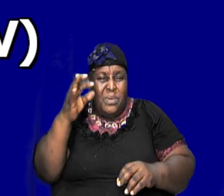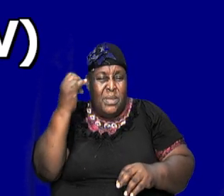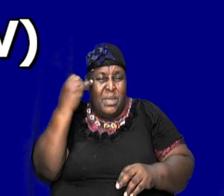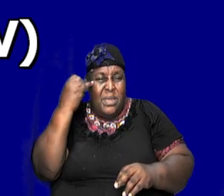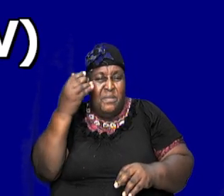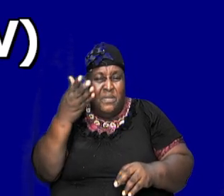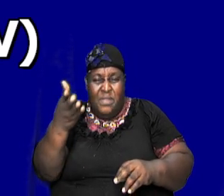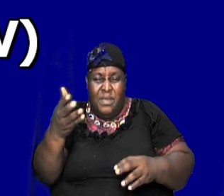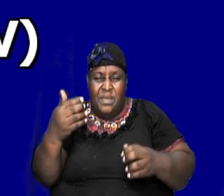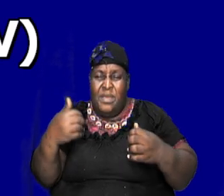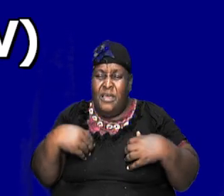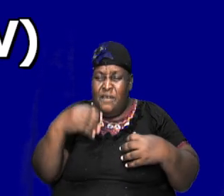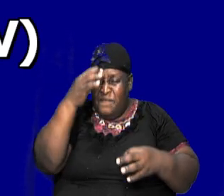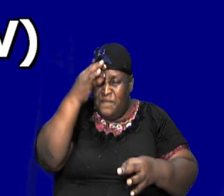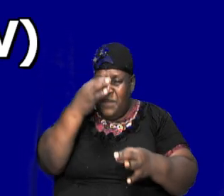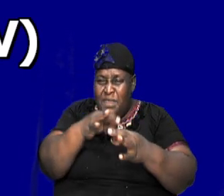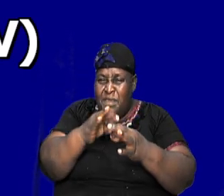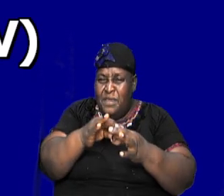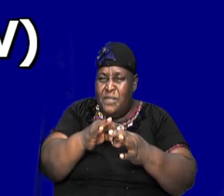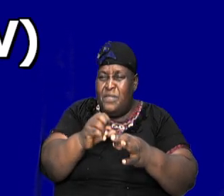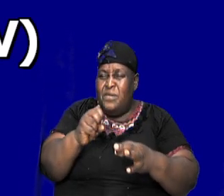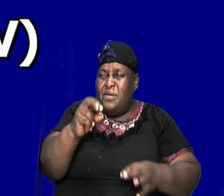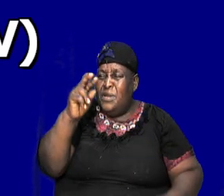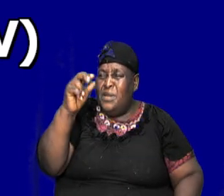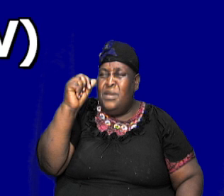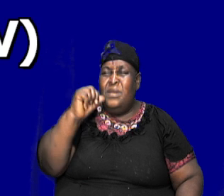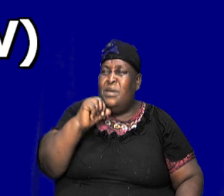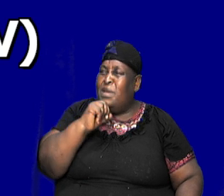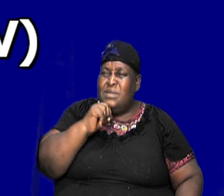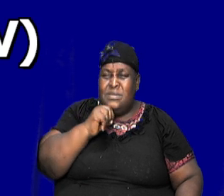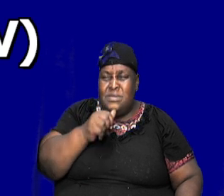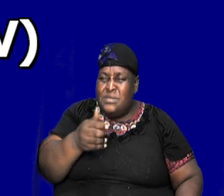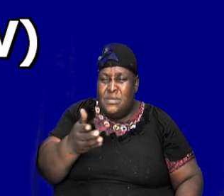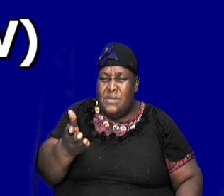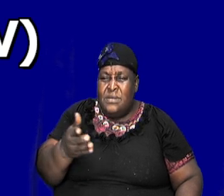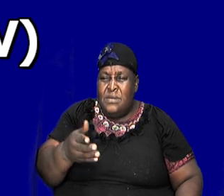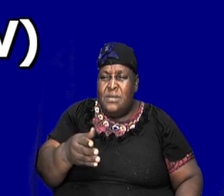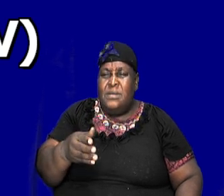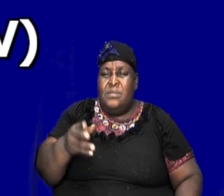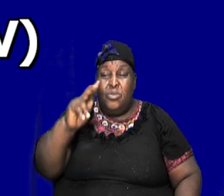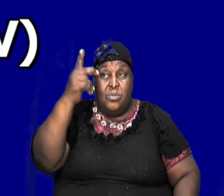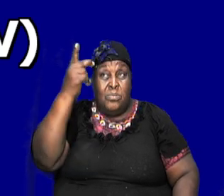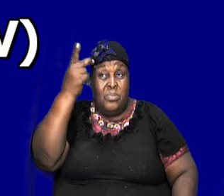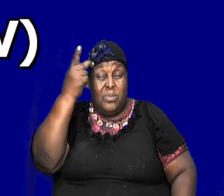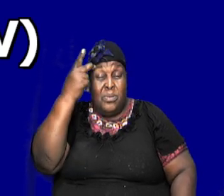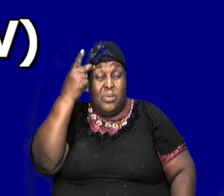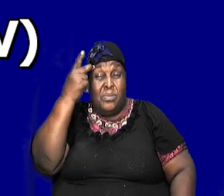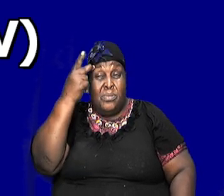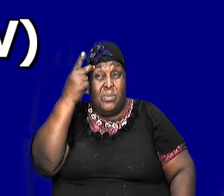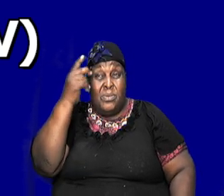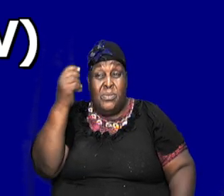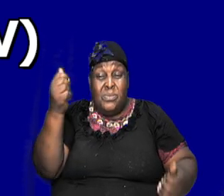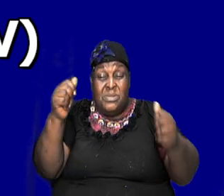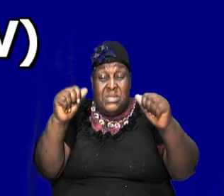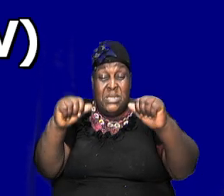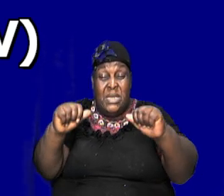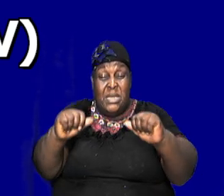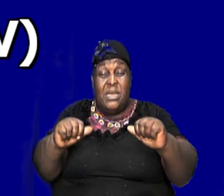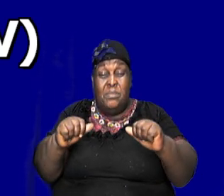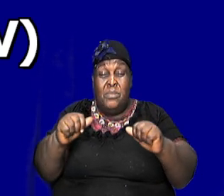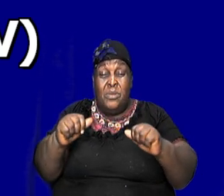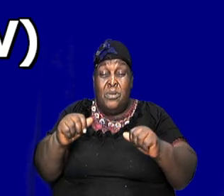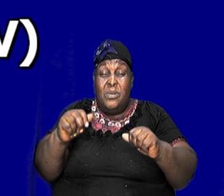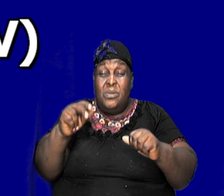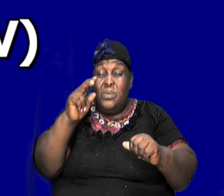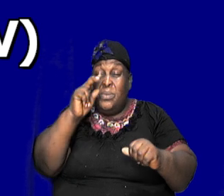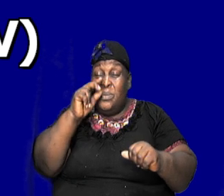But Paul was able to I think the scripture is in Acts 14. Paul was able to look at a